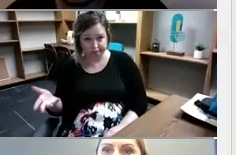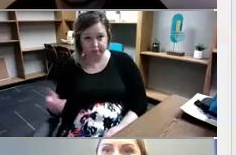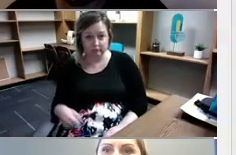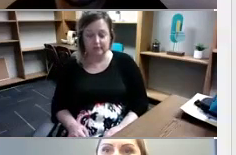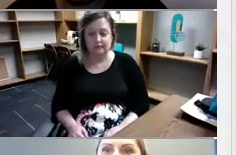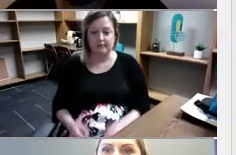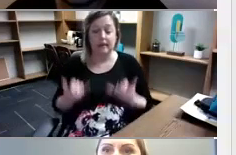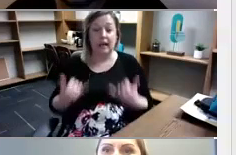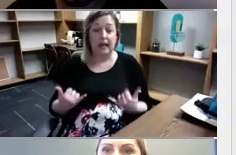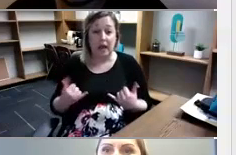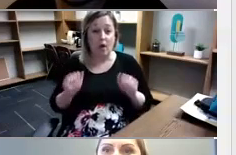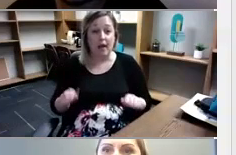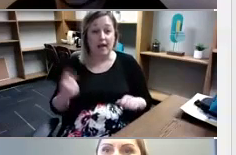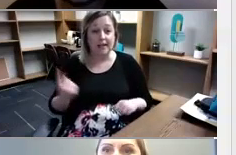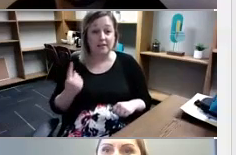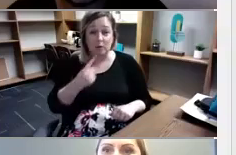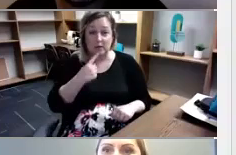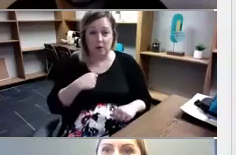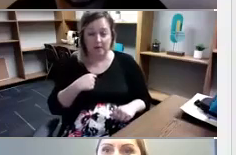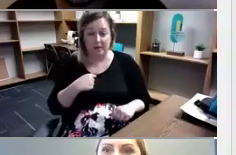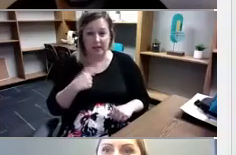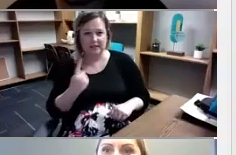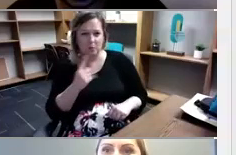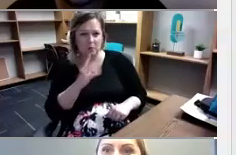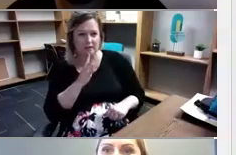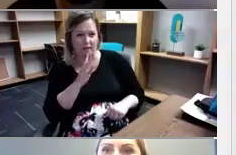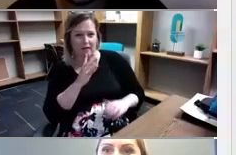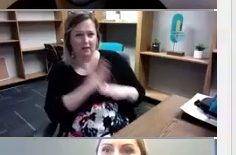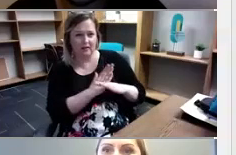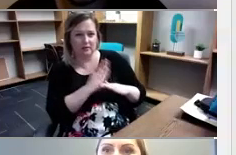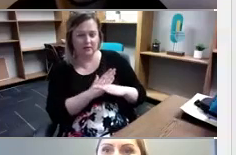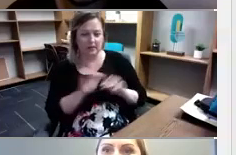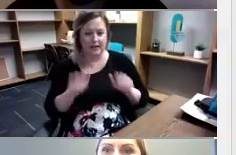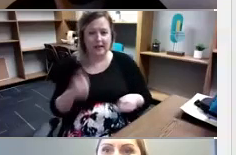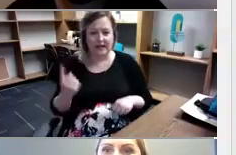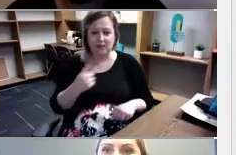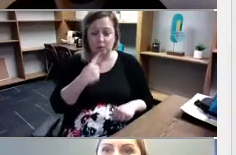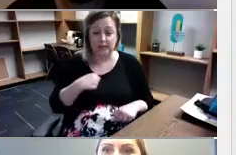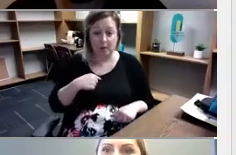can someone tell me if the size of my height of my tree?